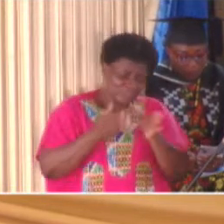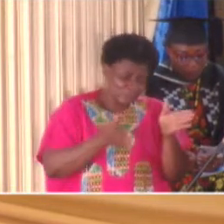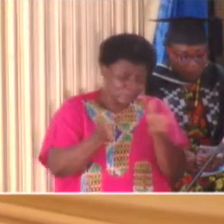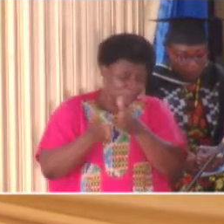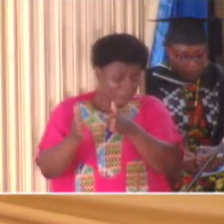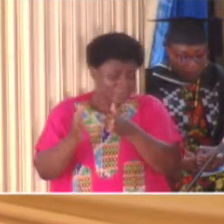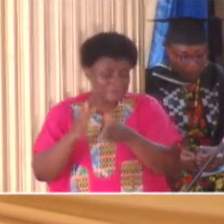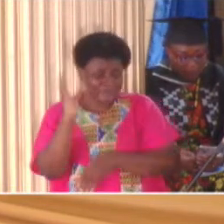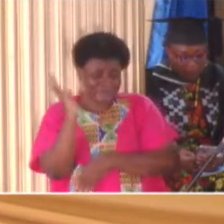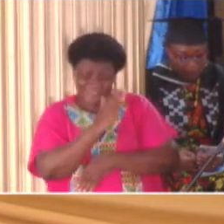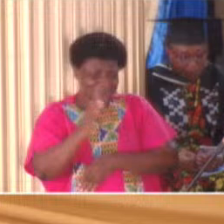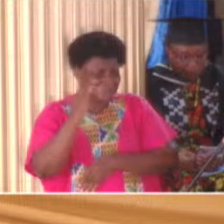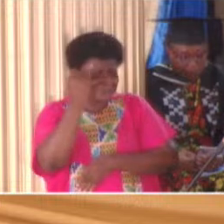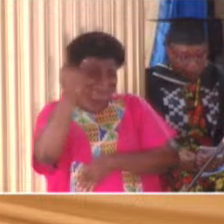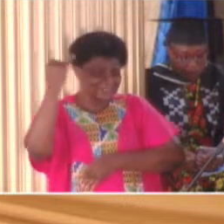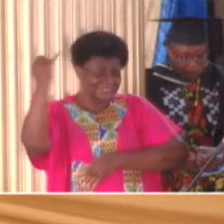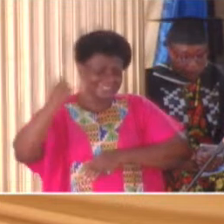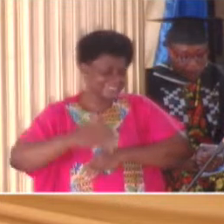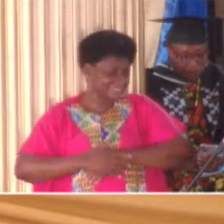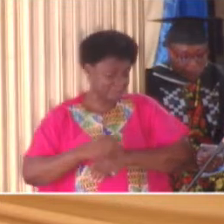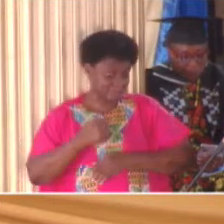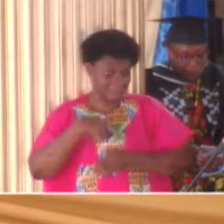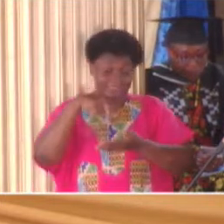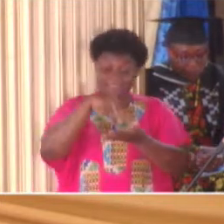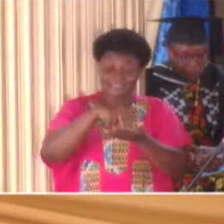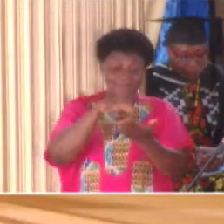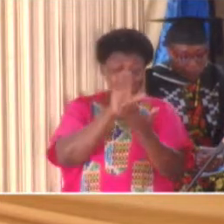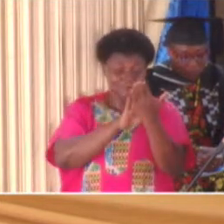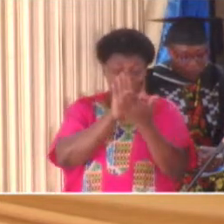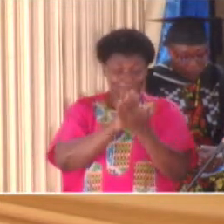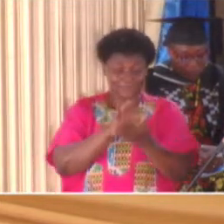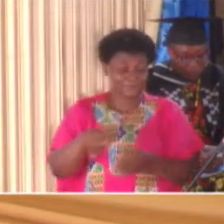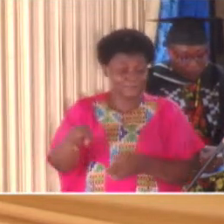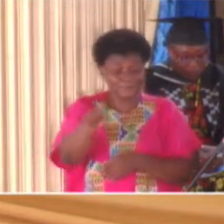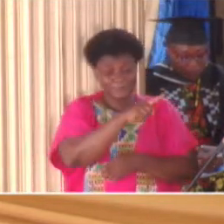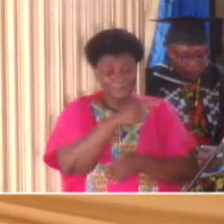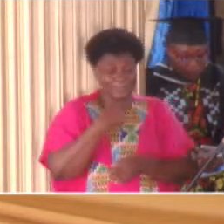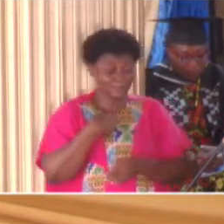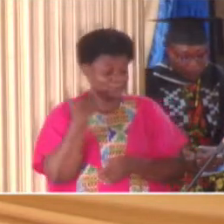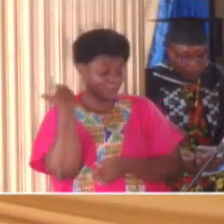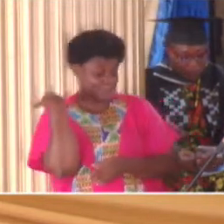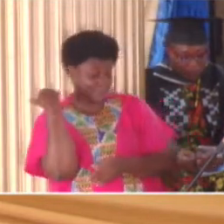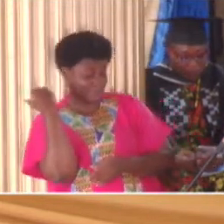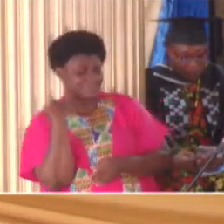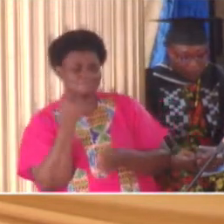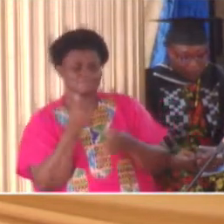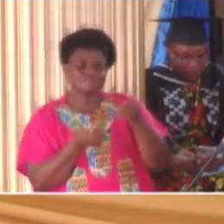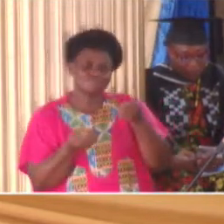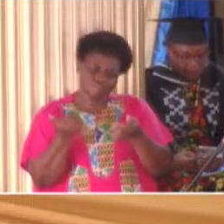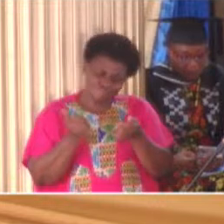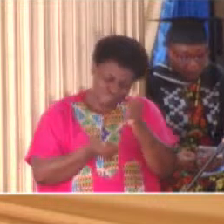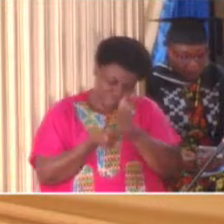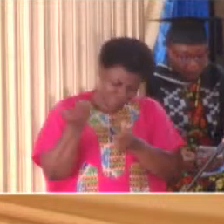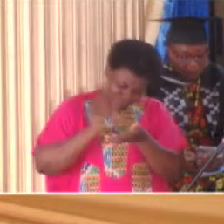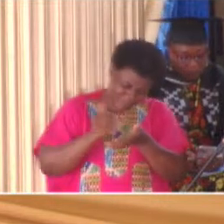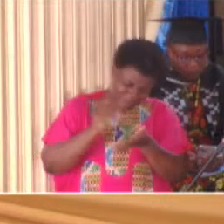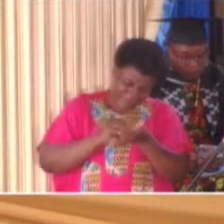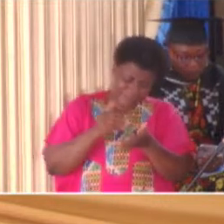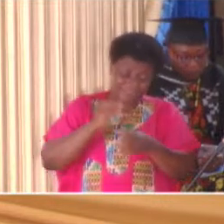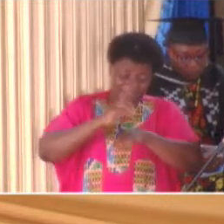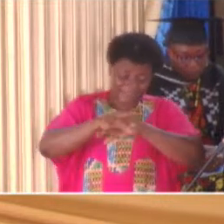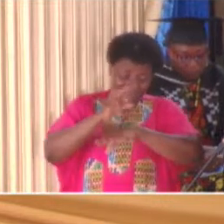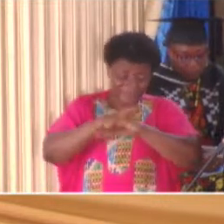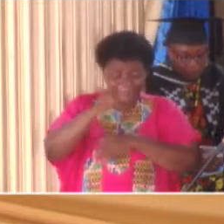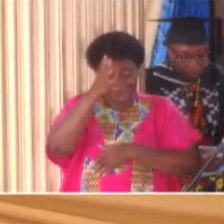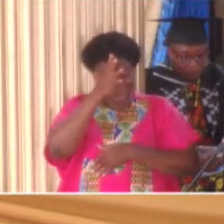imagined. As I stand before you, I am reminded of the most repeated advice from my father